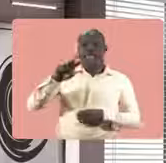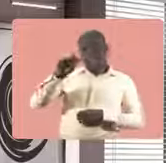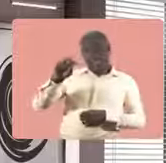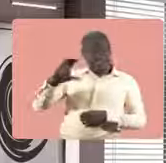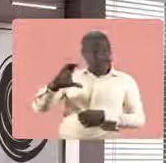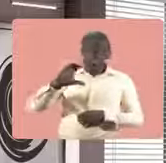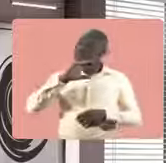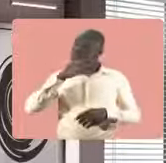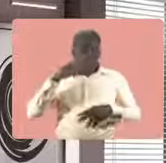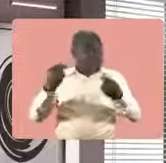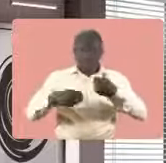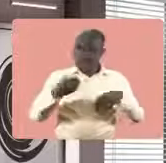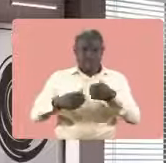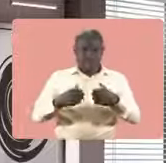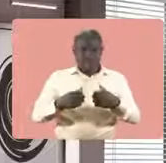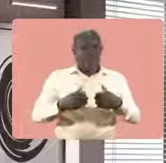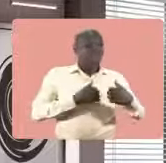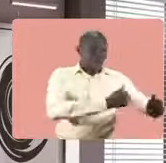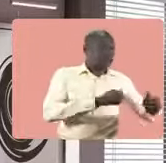Wonso wonye mfomso se wo ye NDC ni.